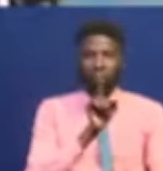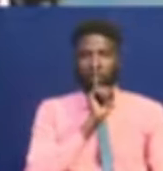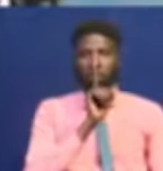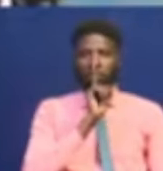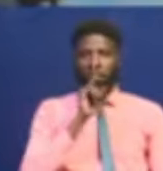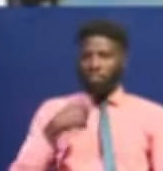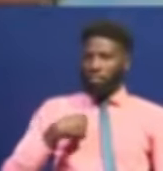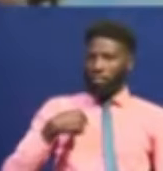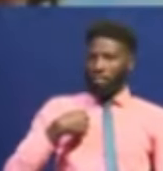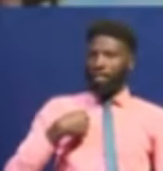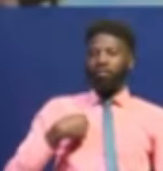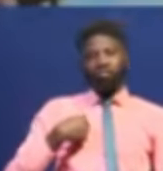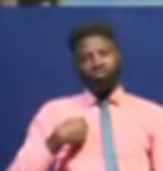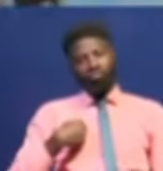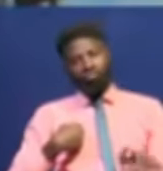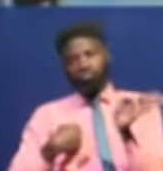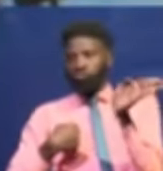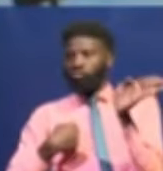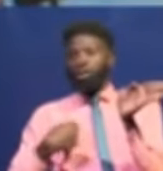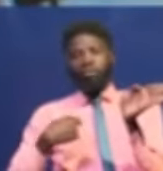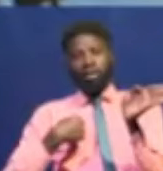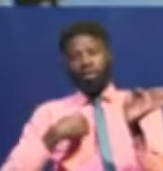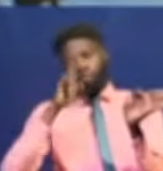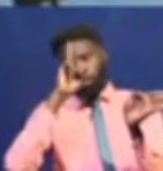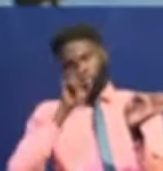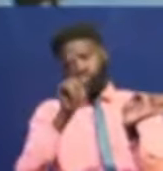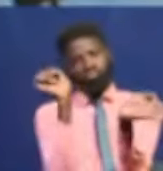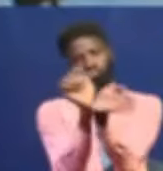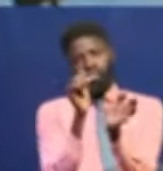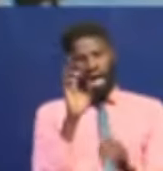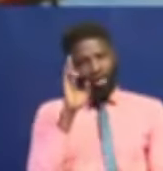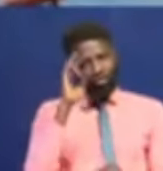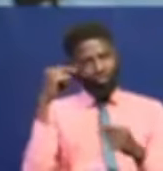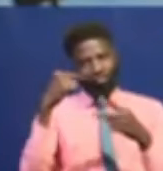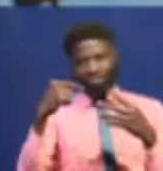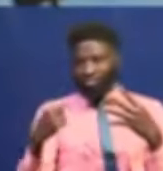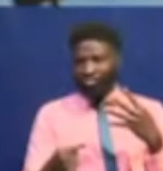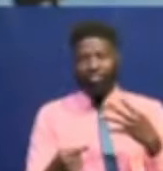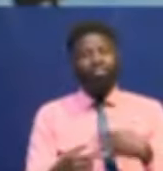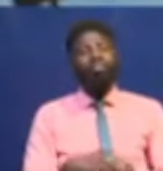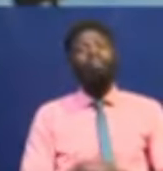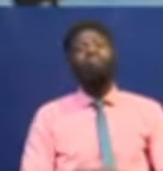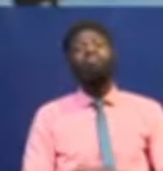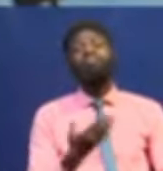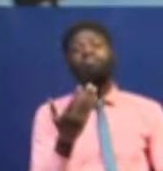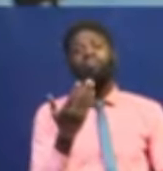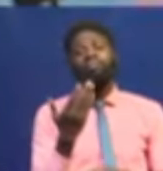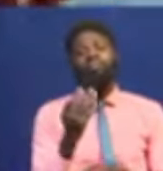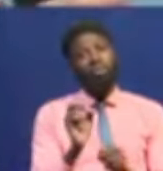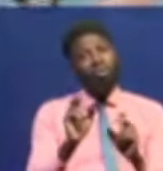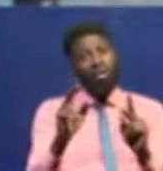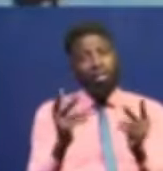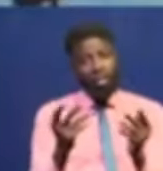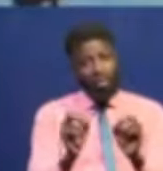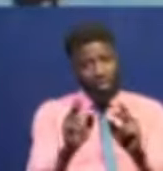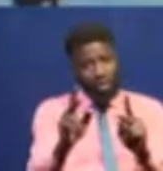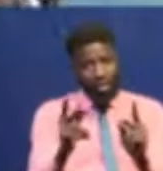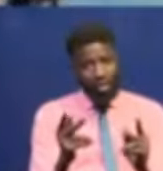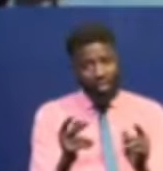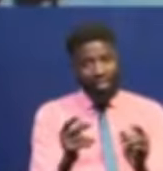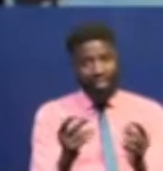this is my ID, I am police officer, you are under arrest for the following reasons, that is legitimate. You cannot tell